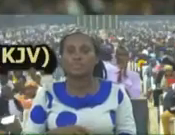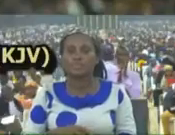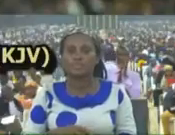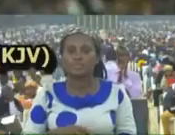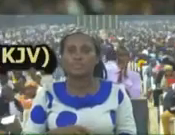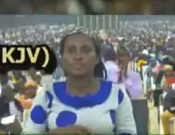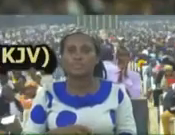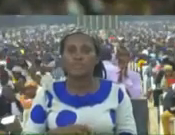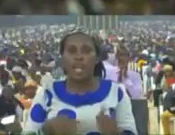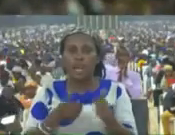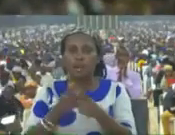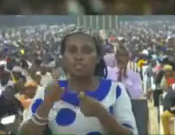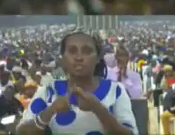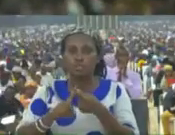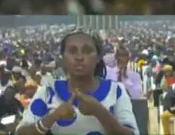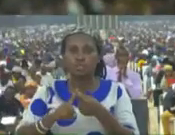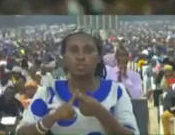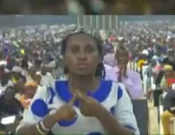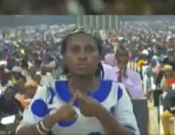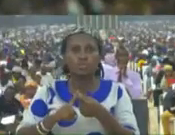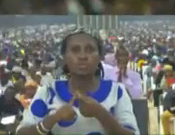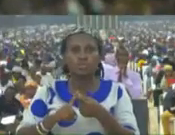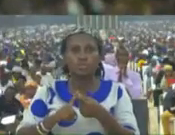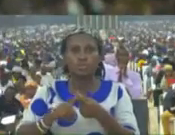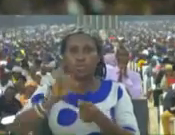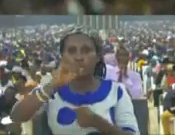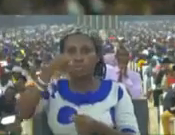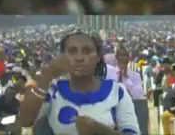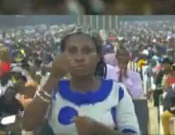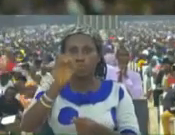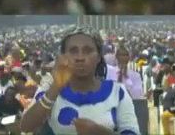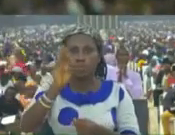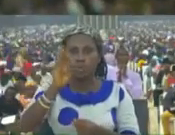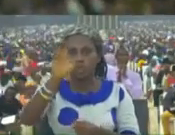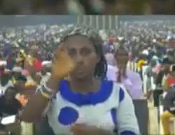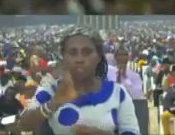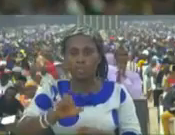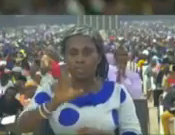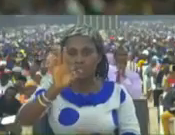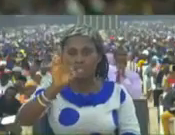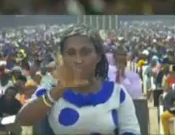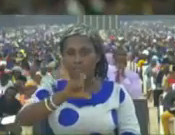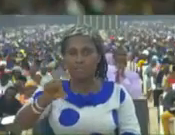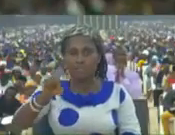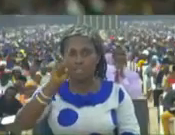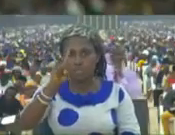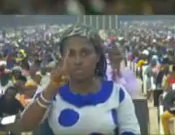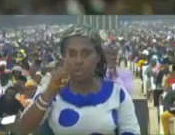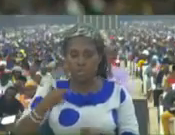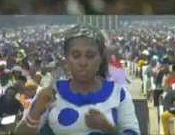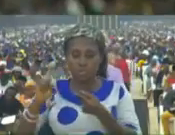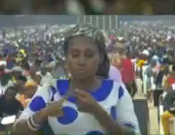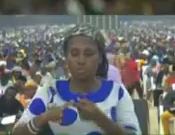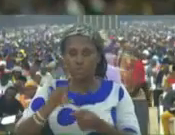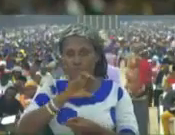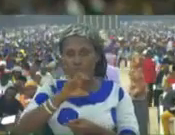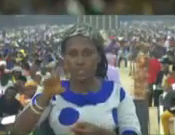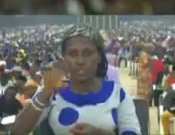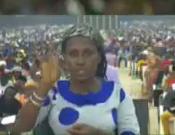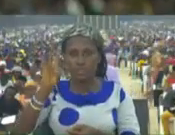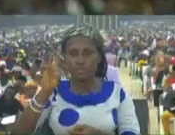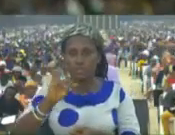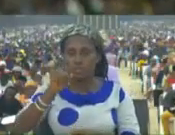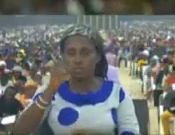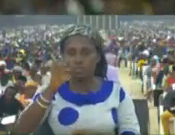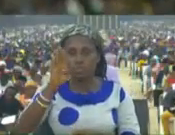According to Job chapter 9, verse 1, Job chapter 9, verse 1, all the way to verse 7, Job 9, 1